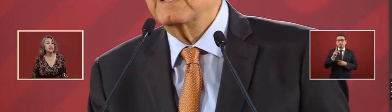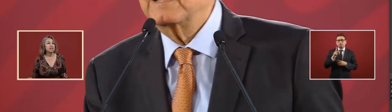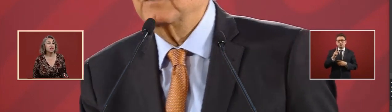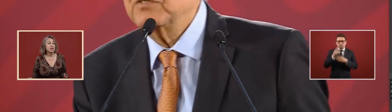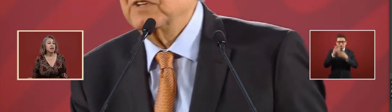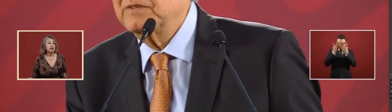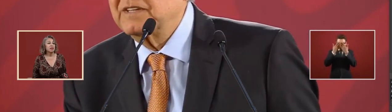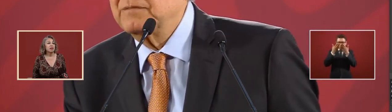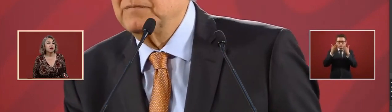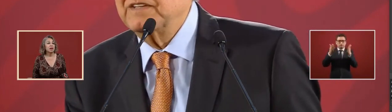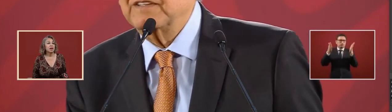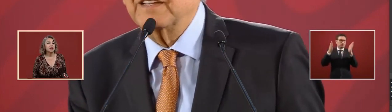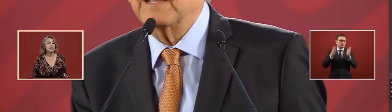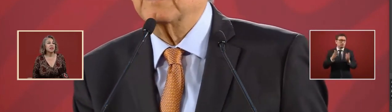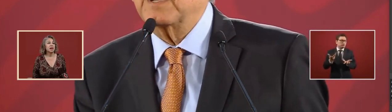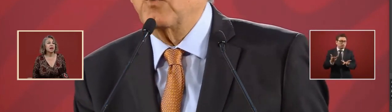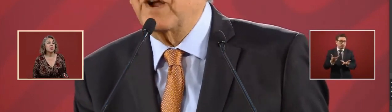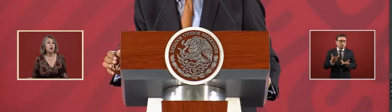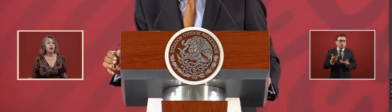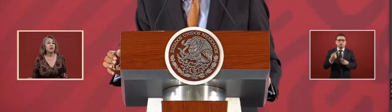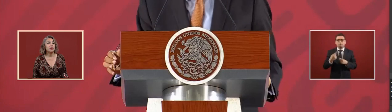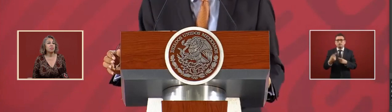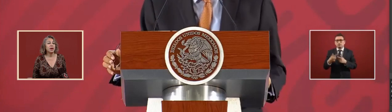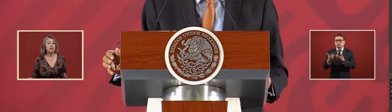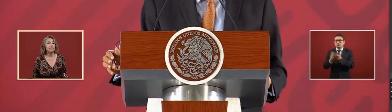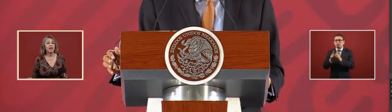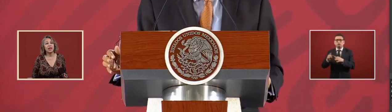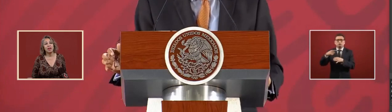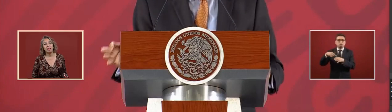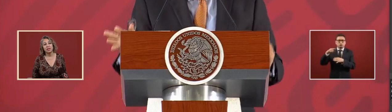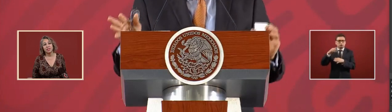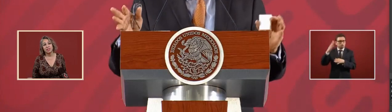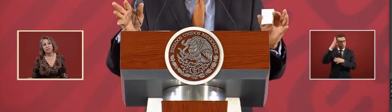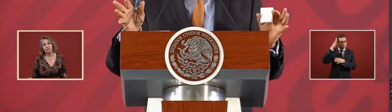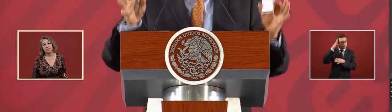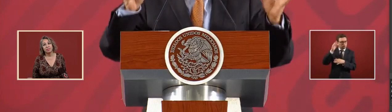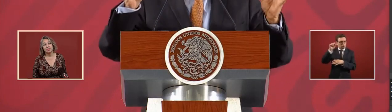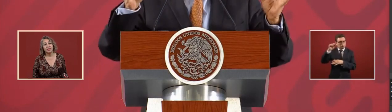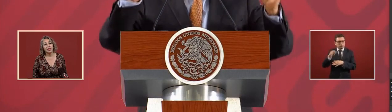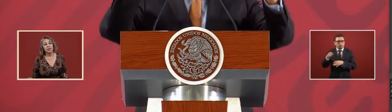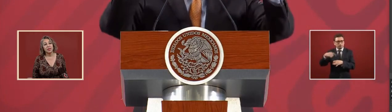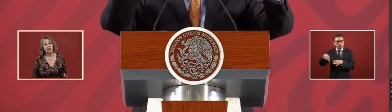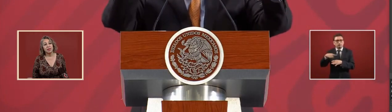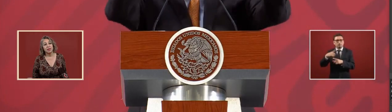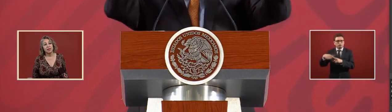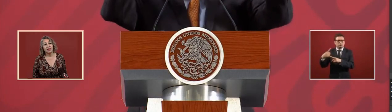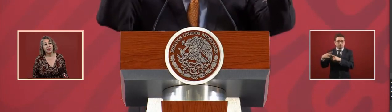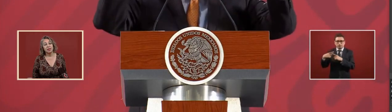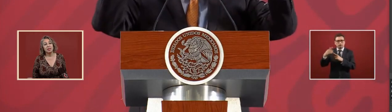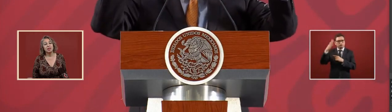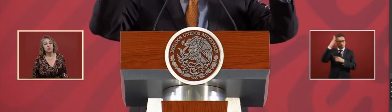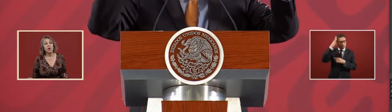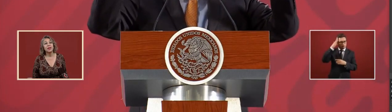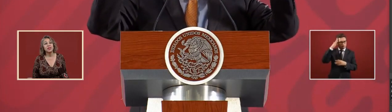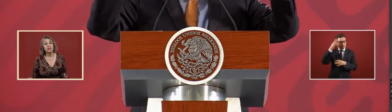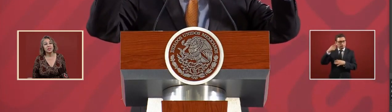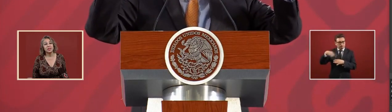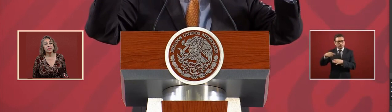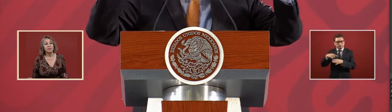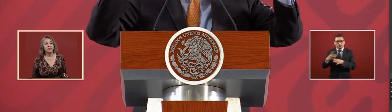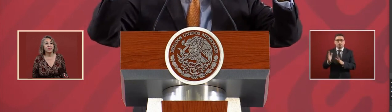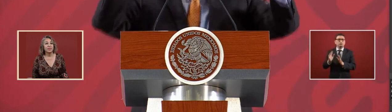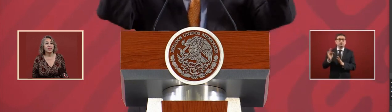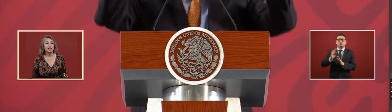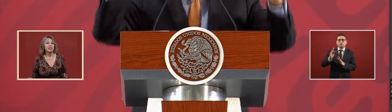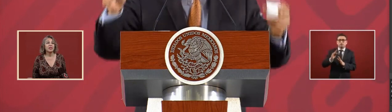conscience la adquieren fundamentalmente is las acquired by the vanguards, los, dirigentes, the directors,